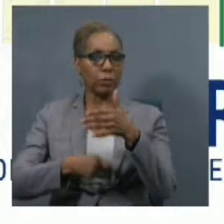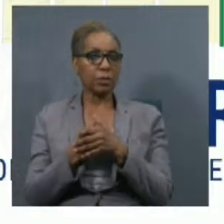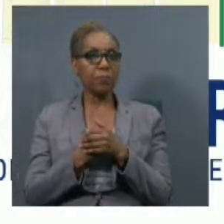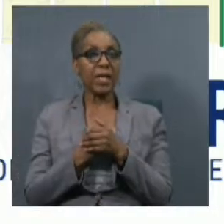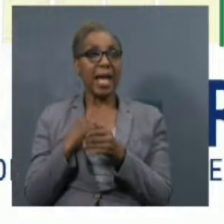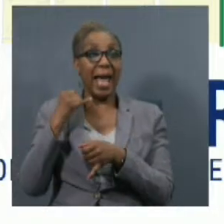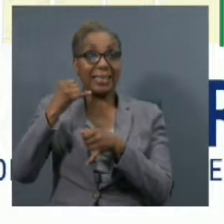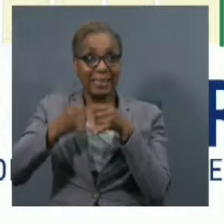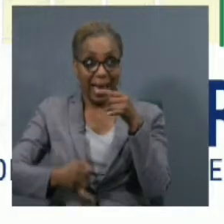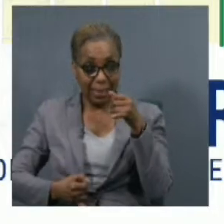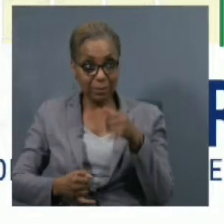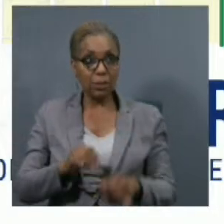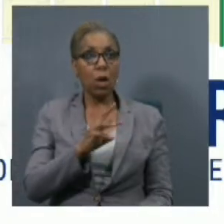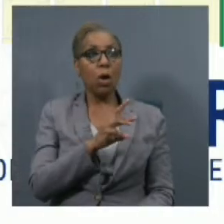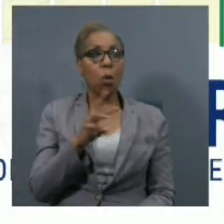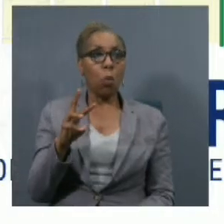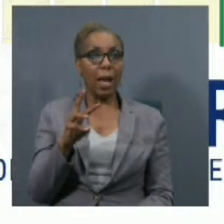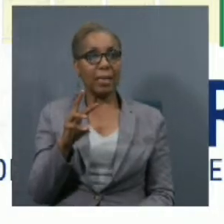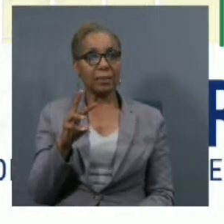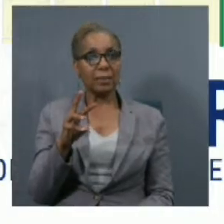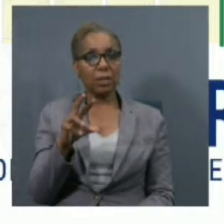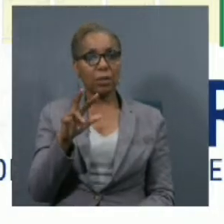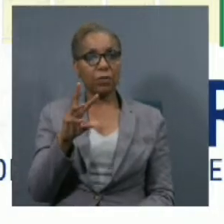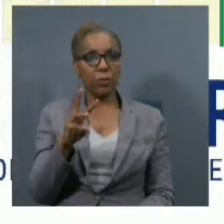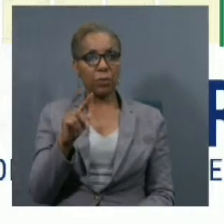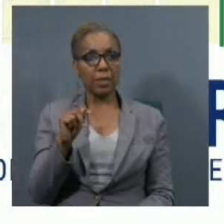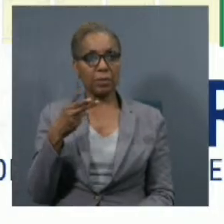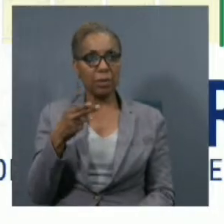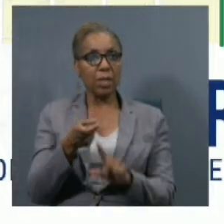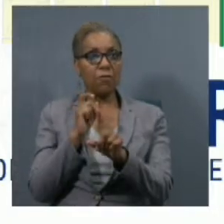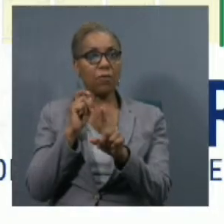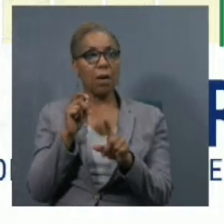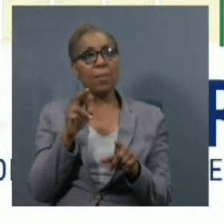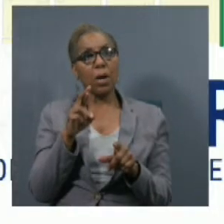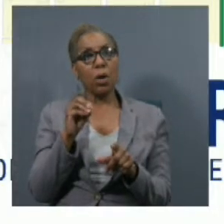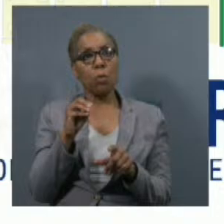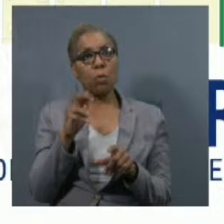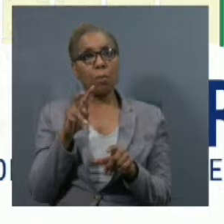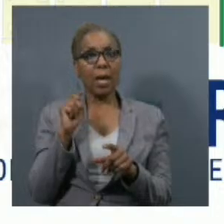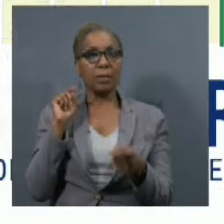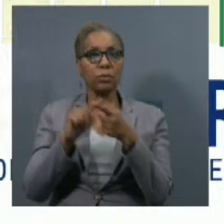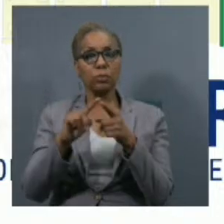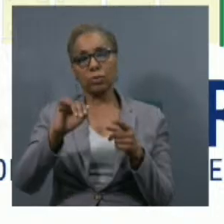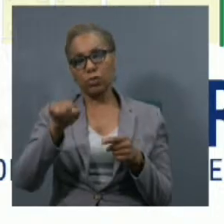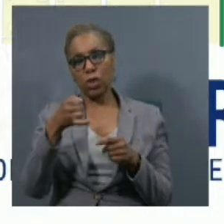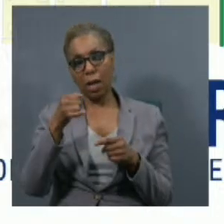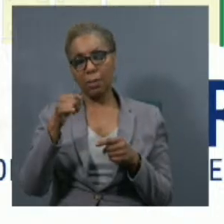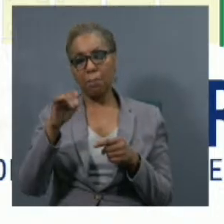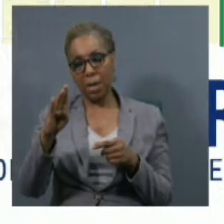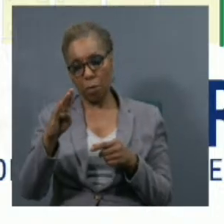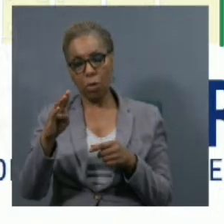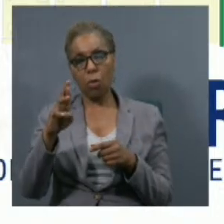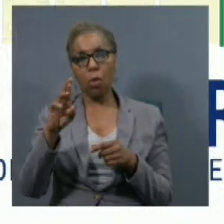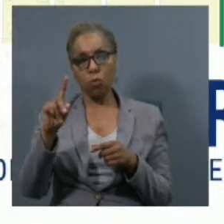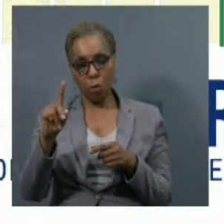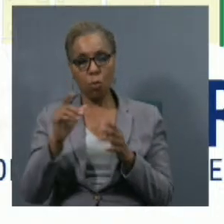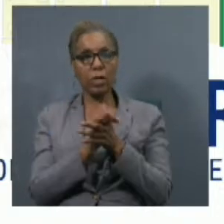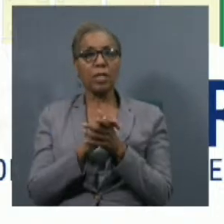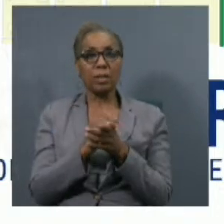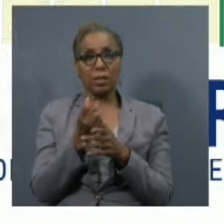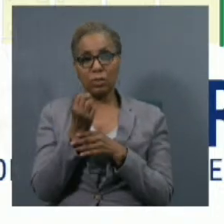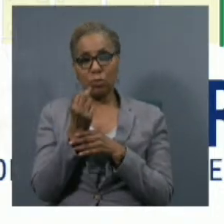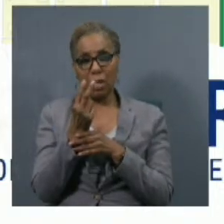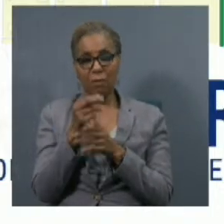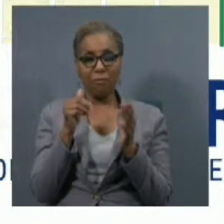And last but not least is West 36th Street from the roundabout over to John Barrow Road. And that has about